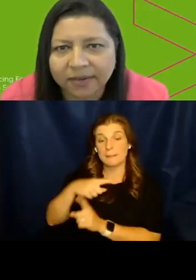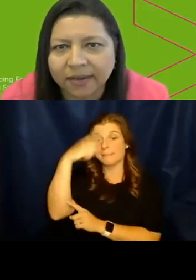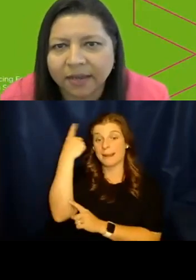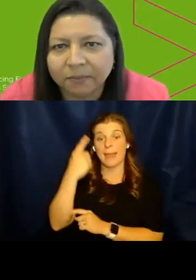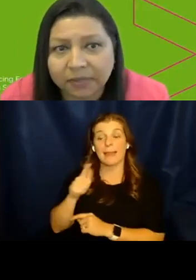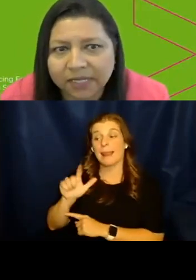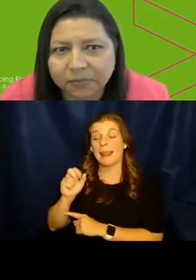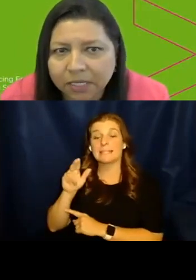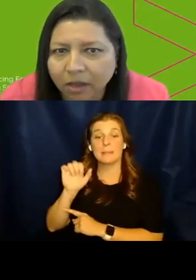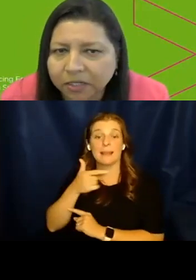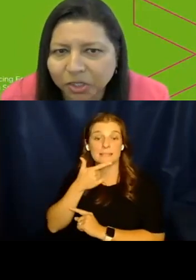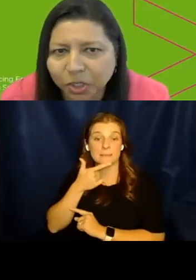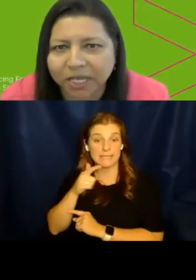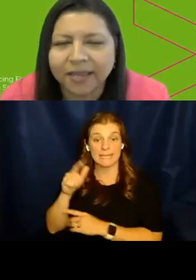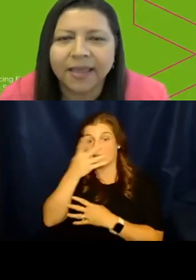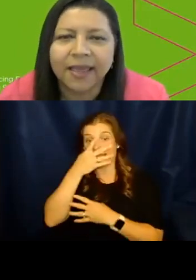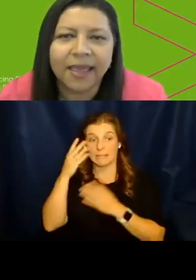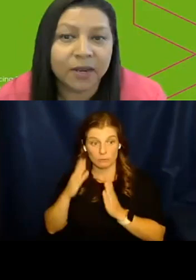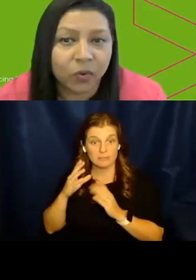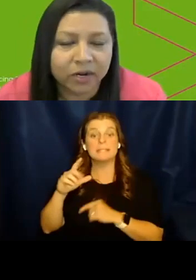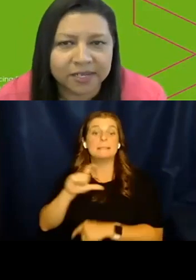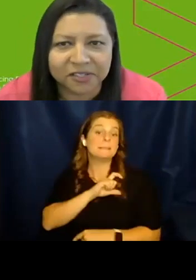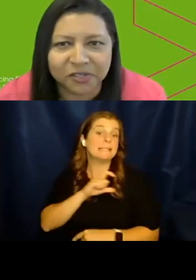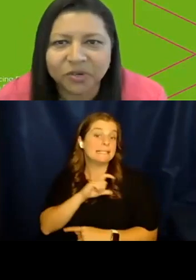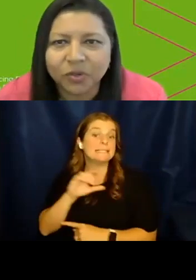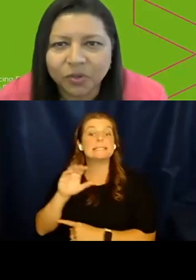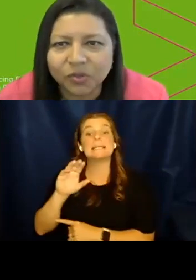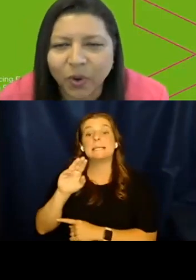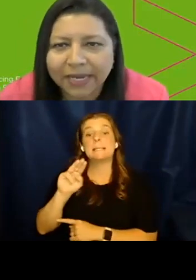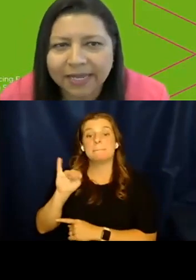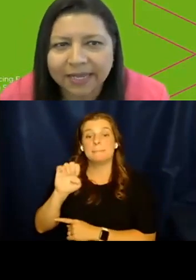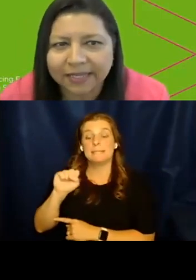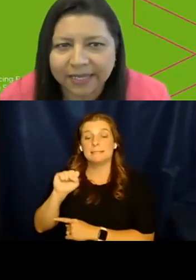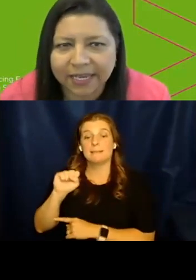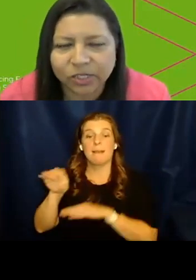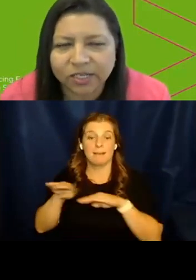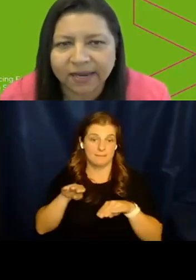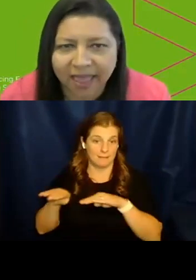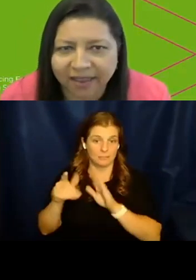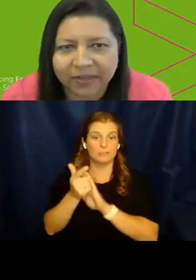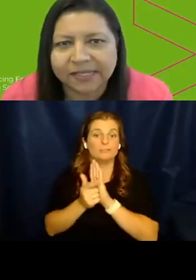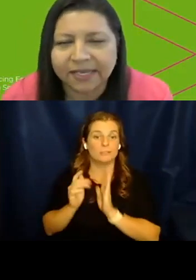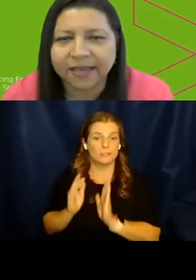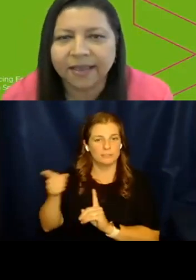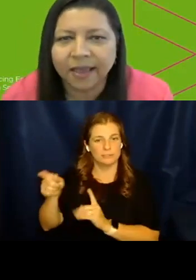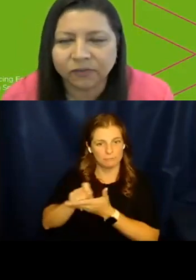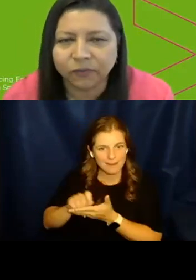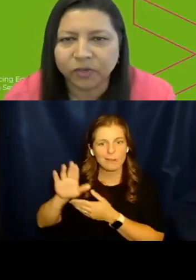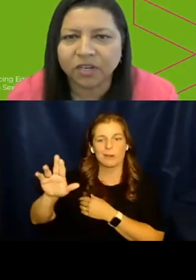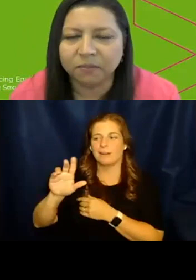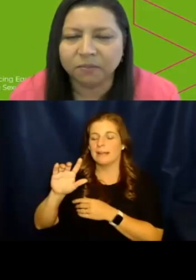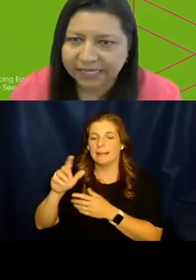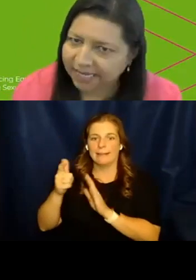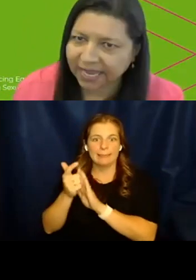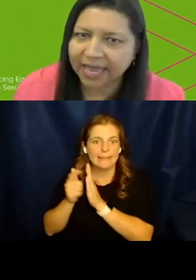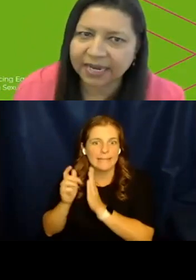immigrant police misconduct attorney and organizer whose writing, litigation, and advocacy has focused